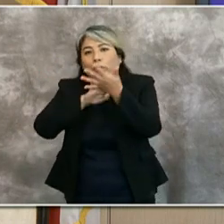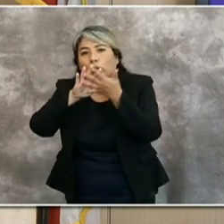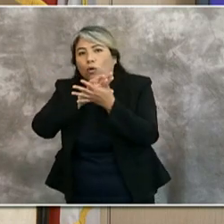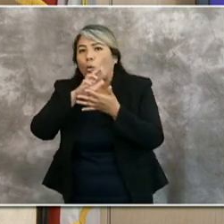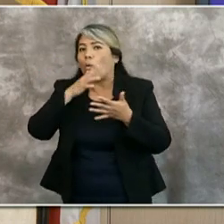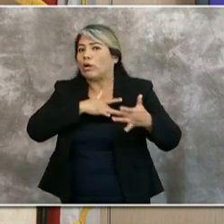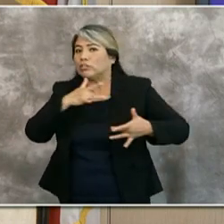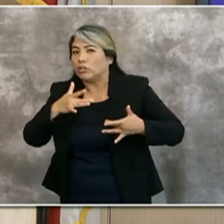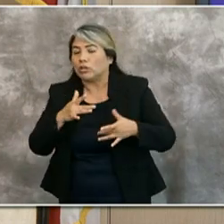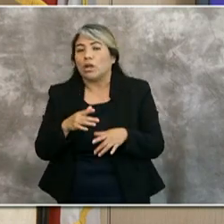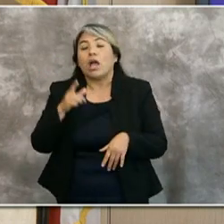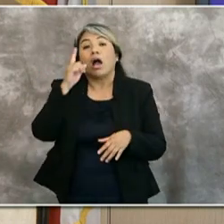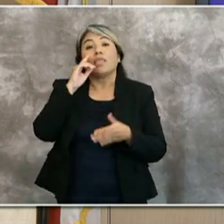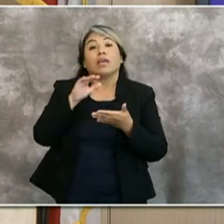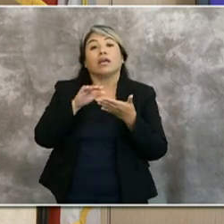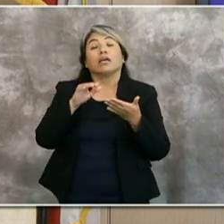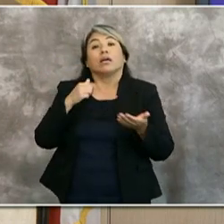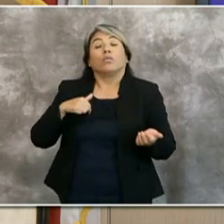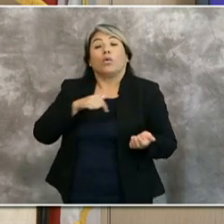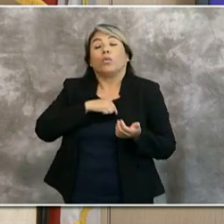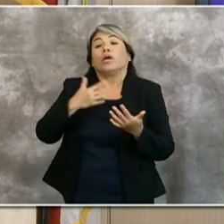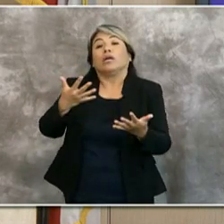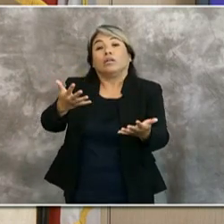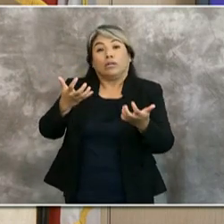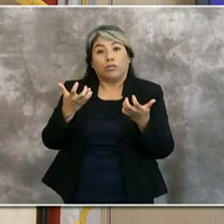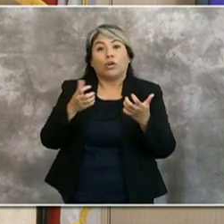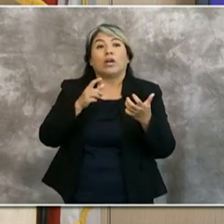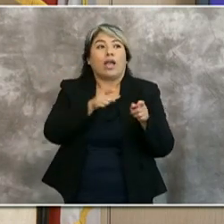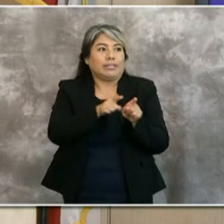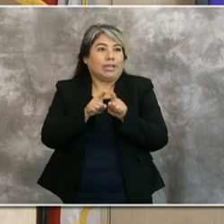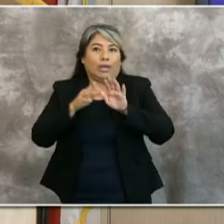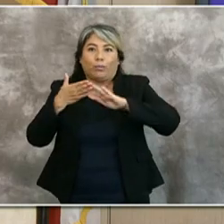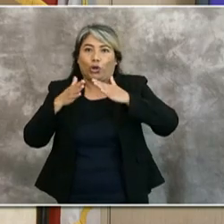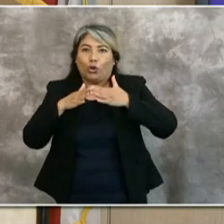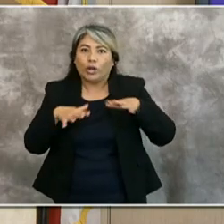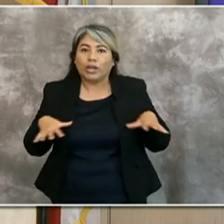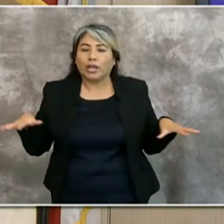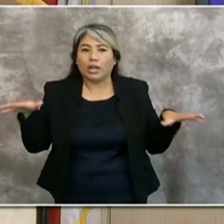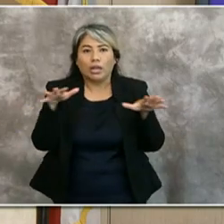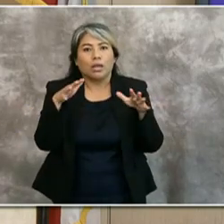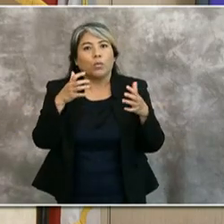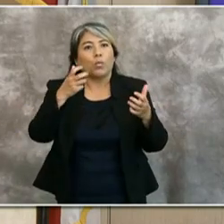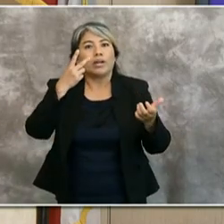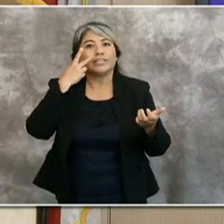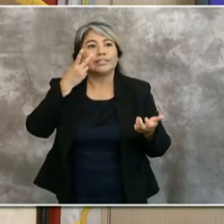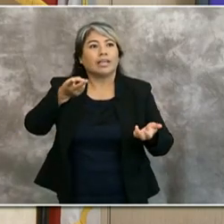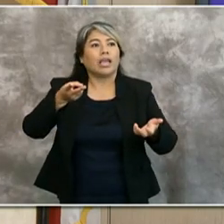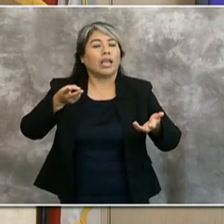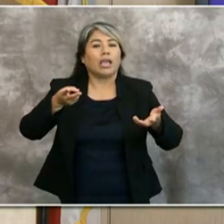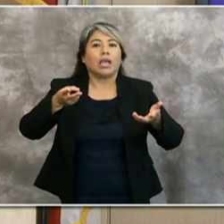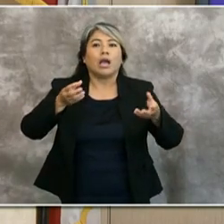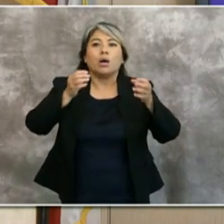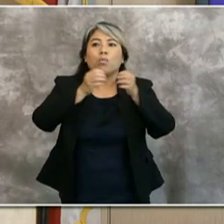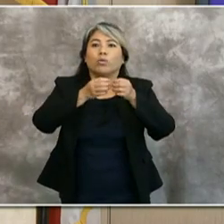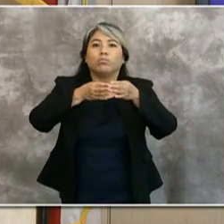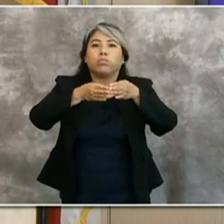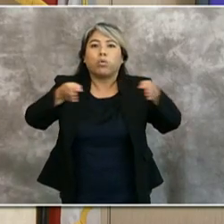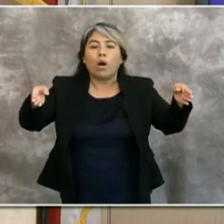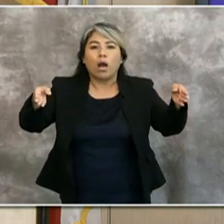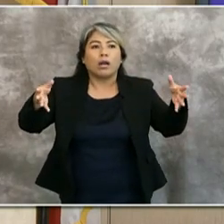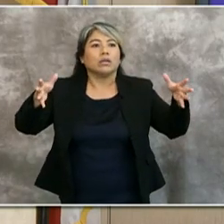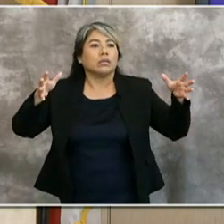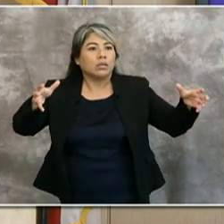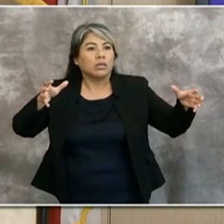concern. I think what we are looking for is as a community to just see a broader focus